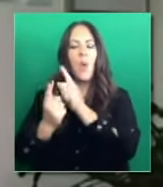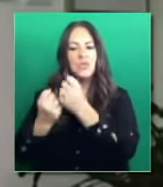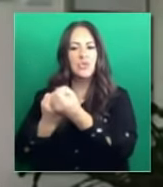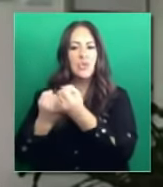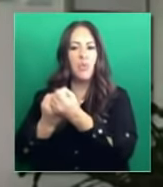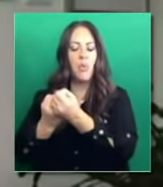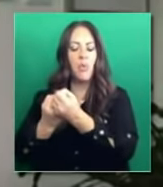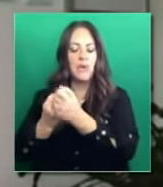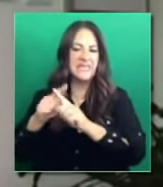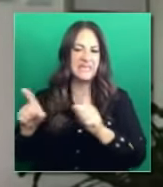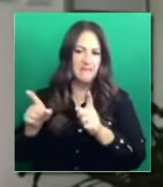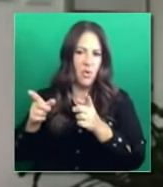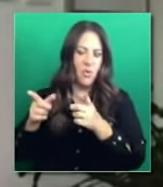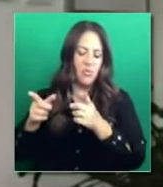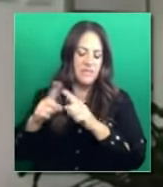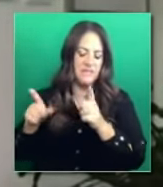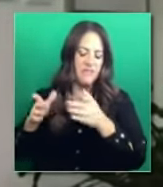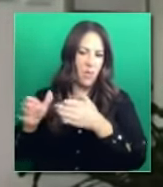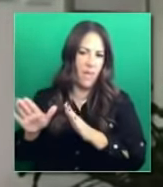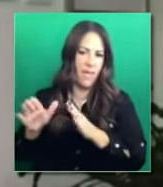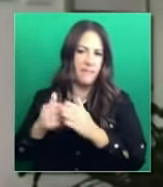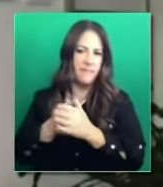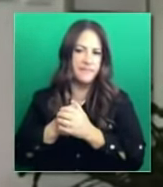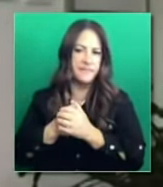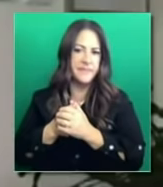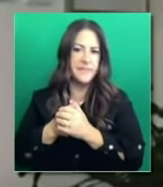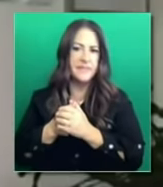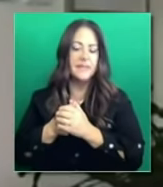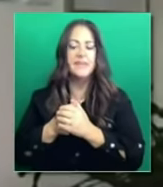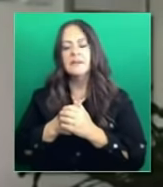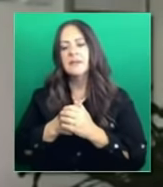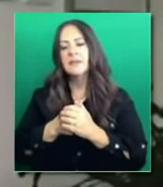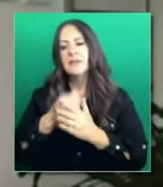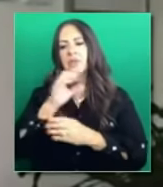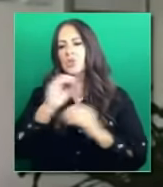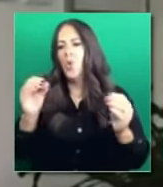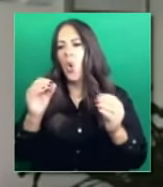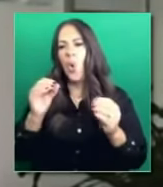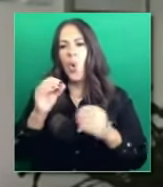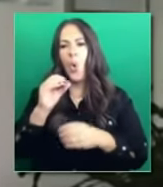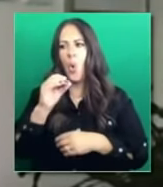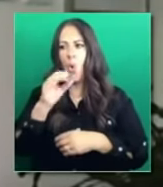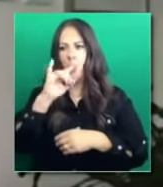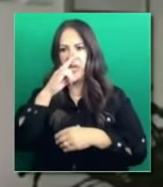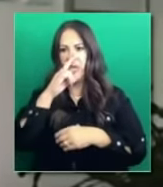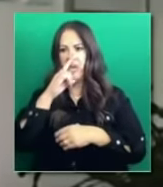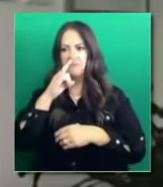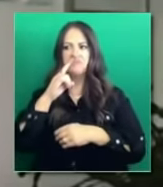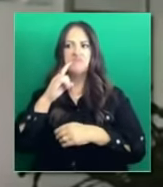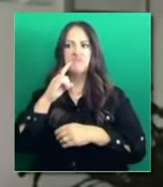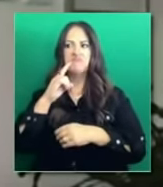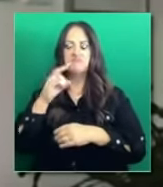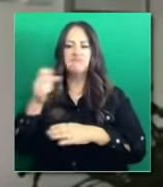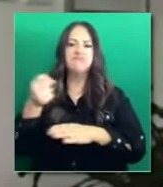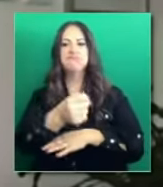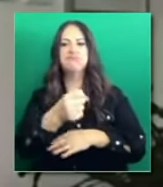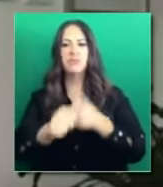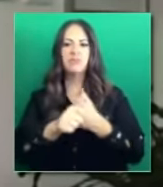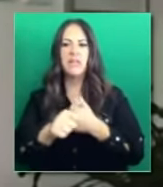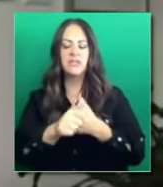of ways in that setting. So no child would be put at risk who has